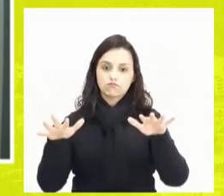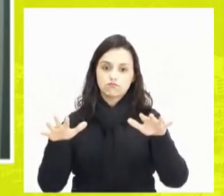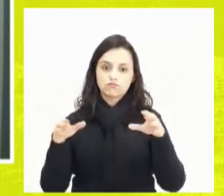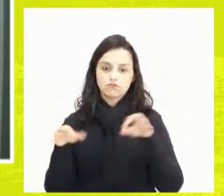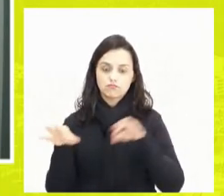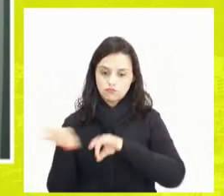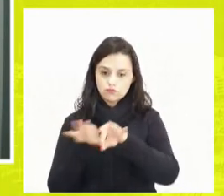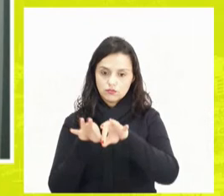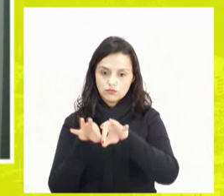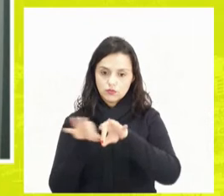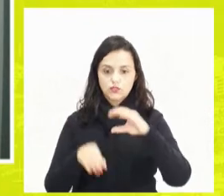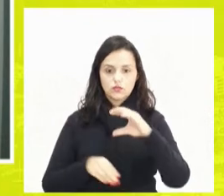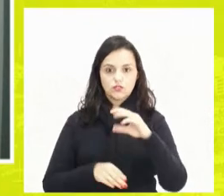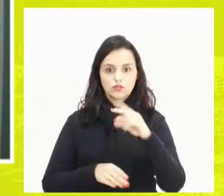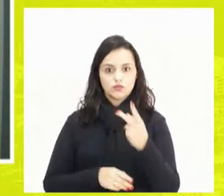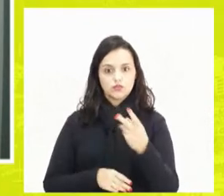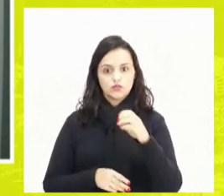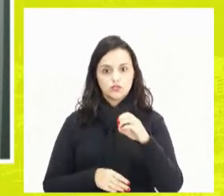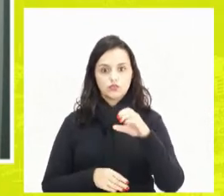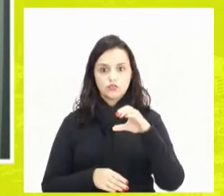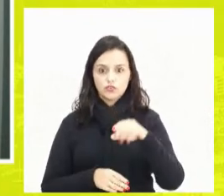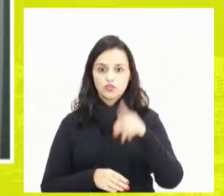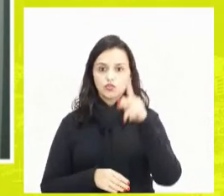optimize the effect checking